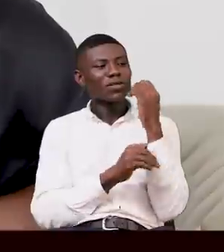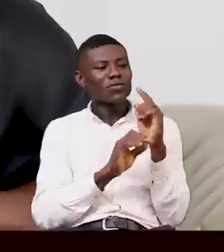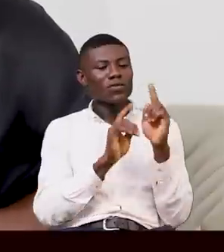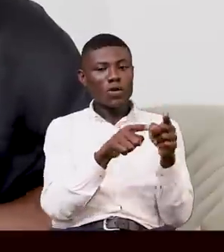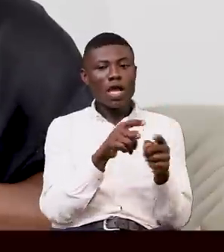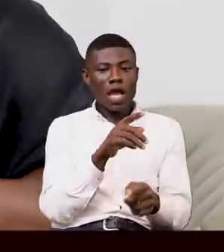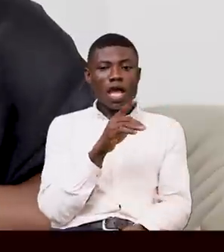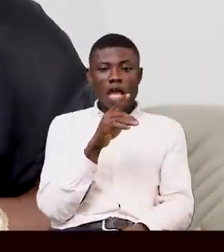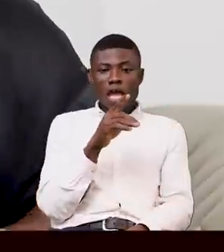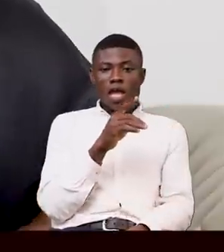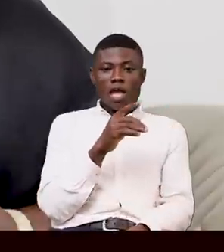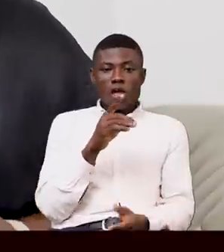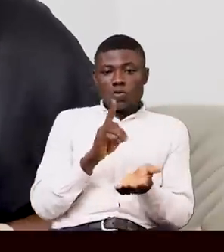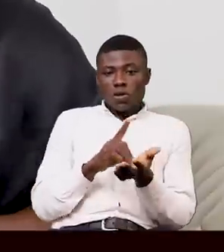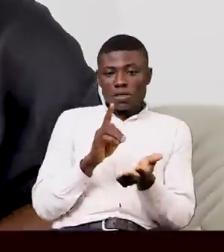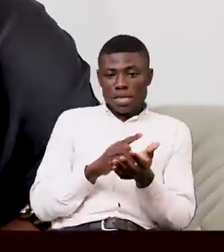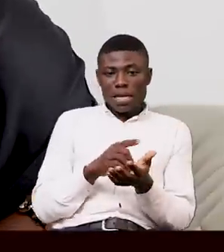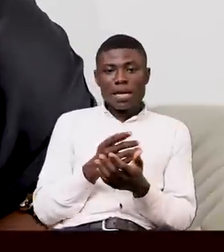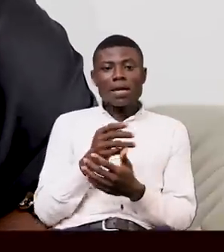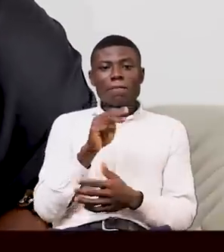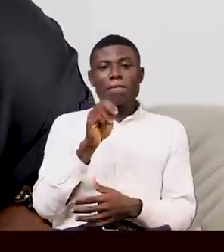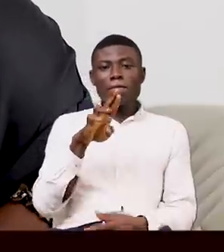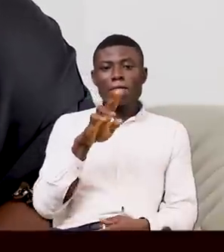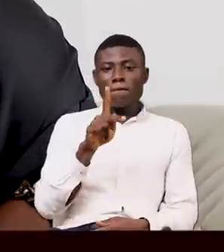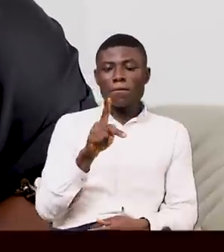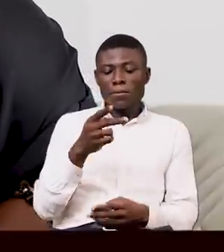to Dr. Makeje, I will say, oh, safe hands.